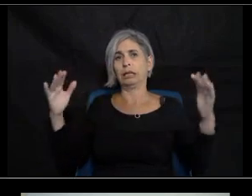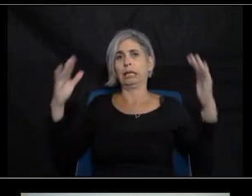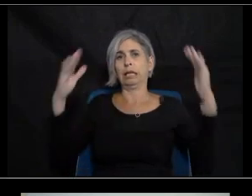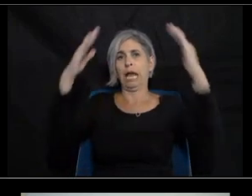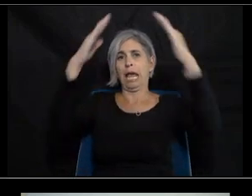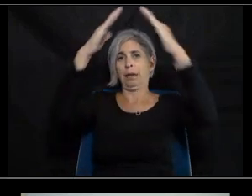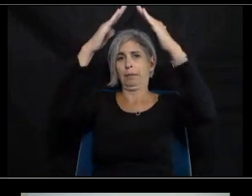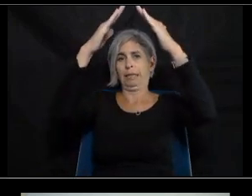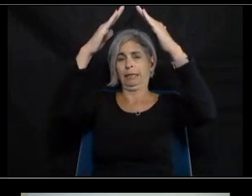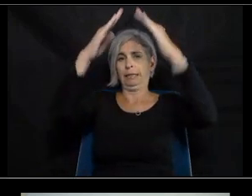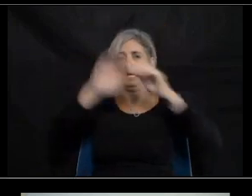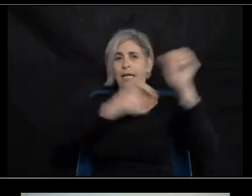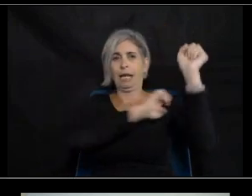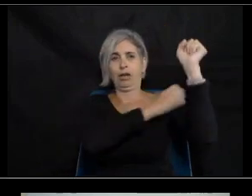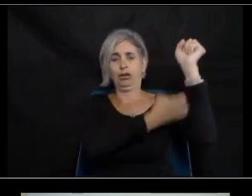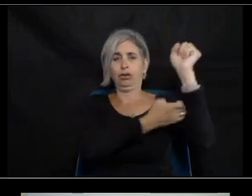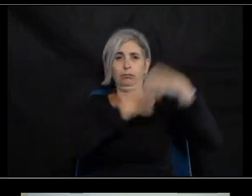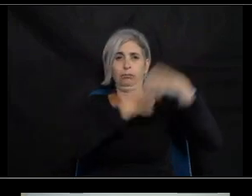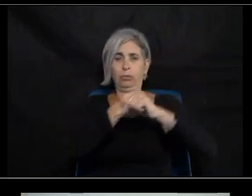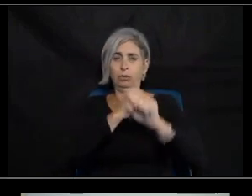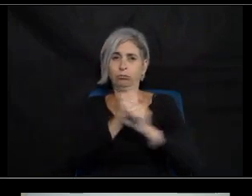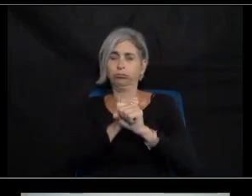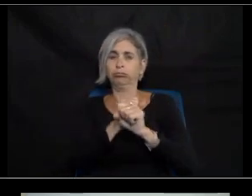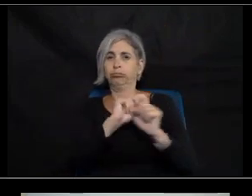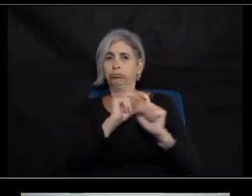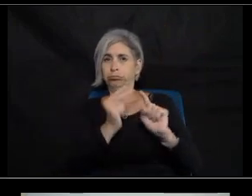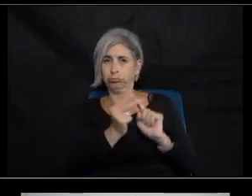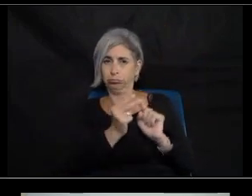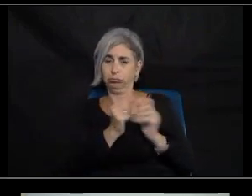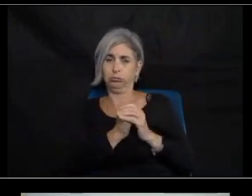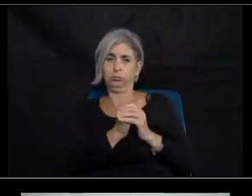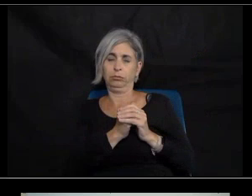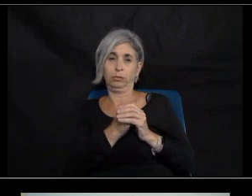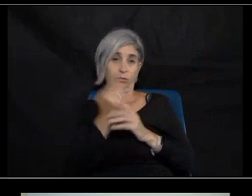of energy producing aspects, because